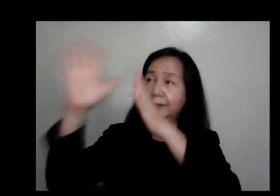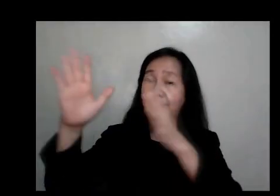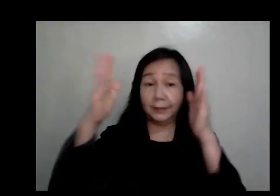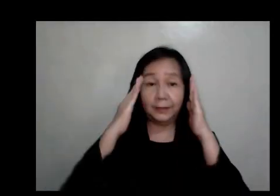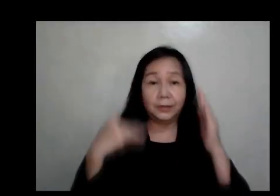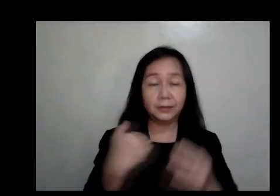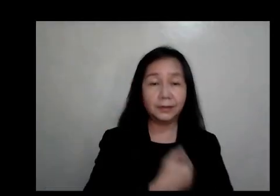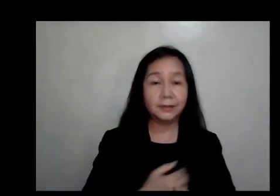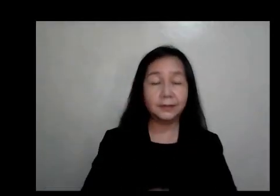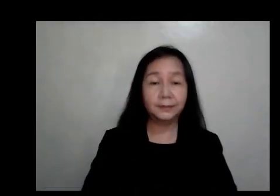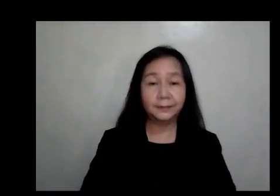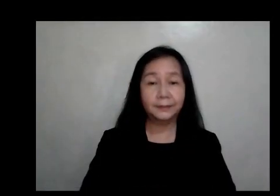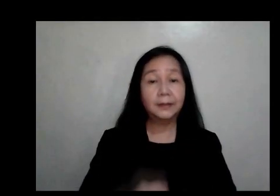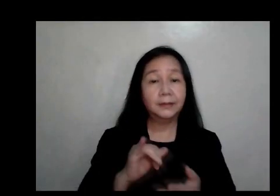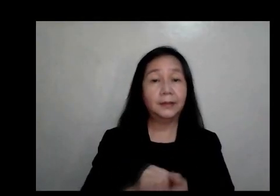Father, hear us.